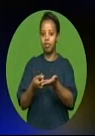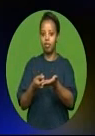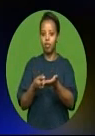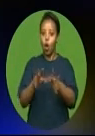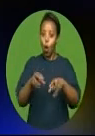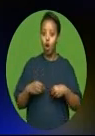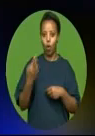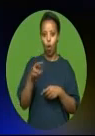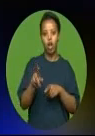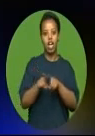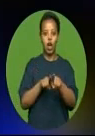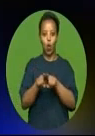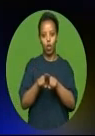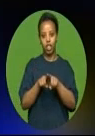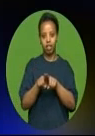or negotiate,